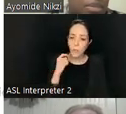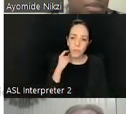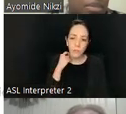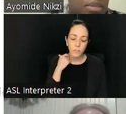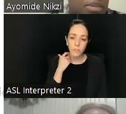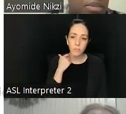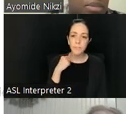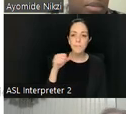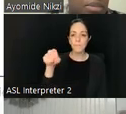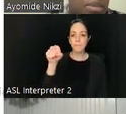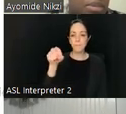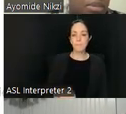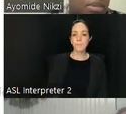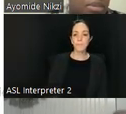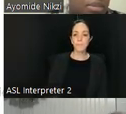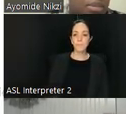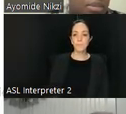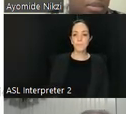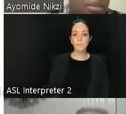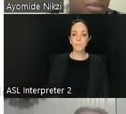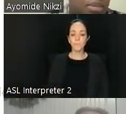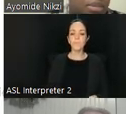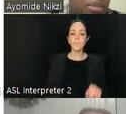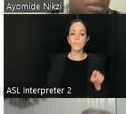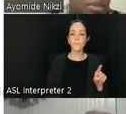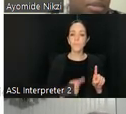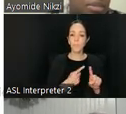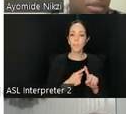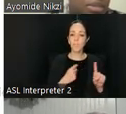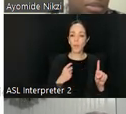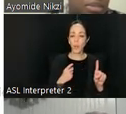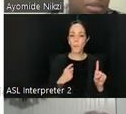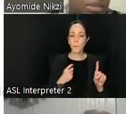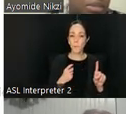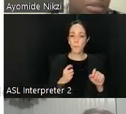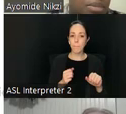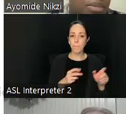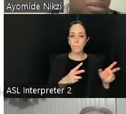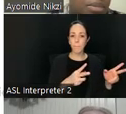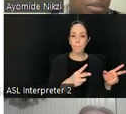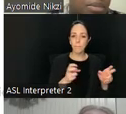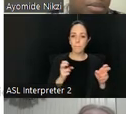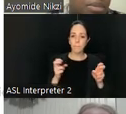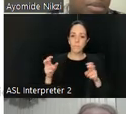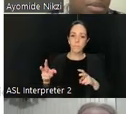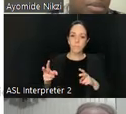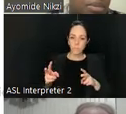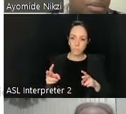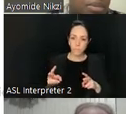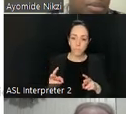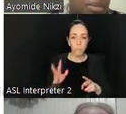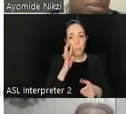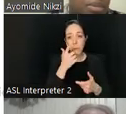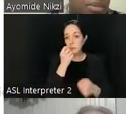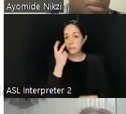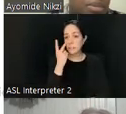Yes. Okay. It's from, we have it cited somewhere. Because it'd be interesting to find out what